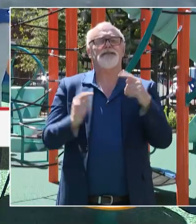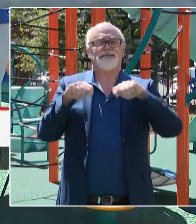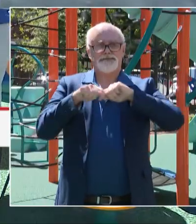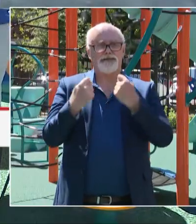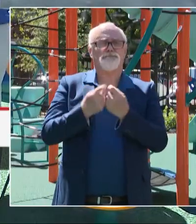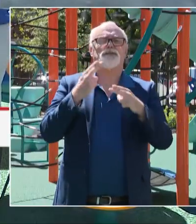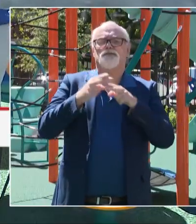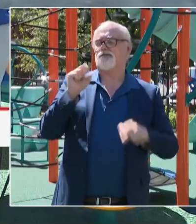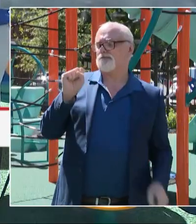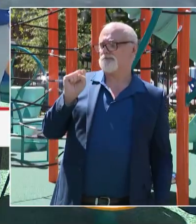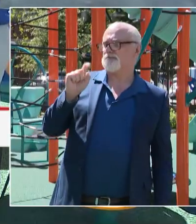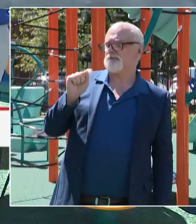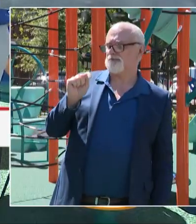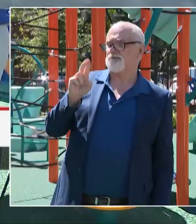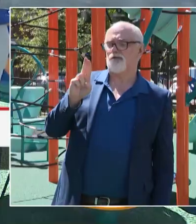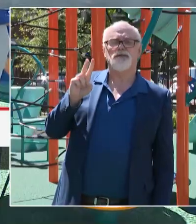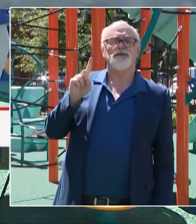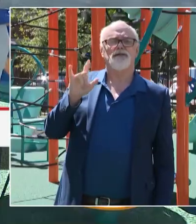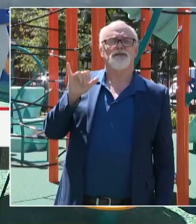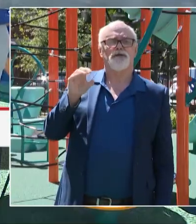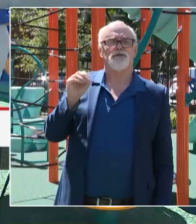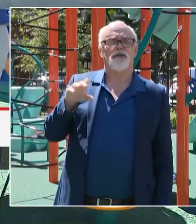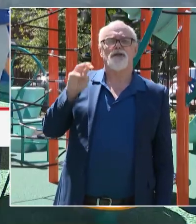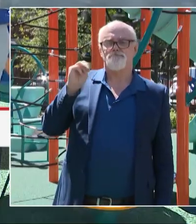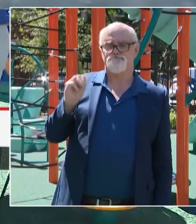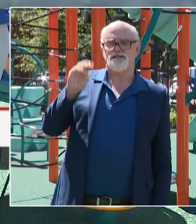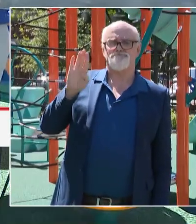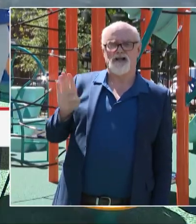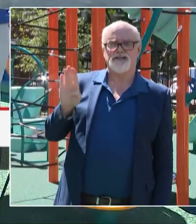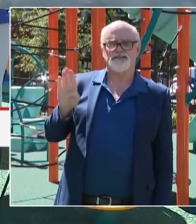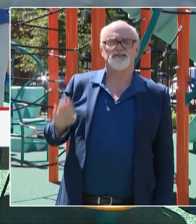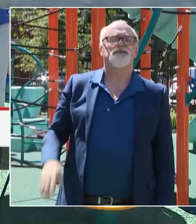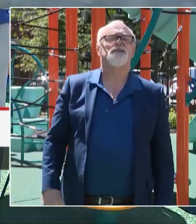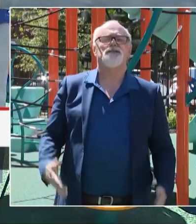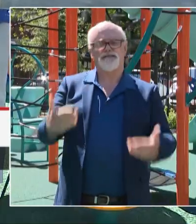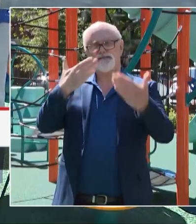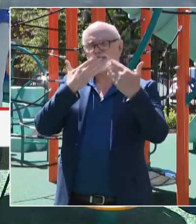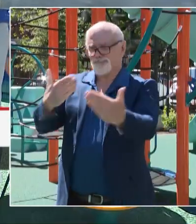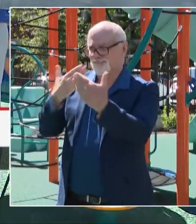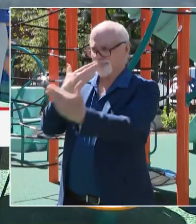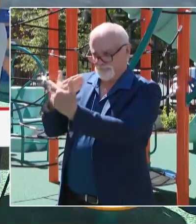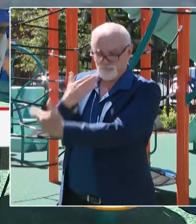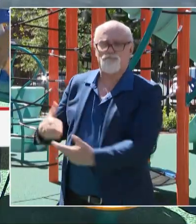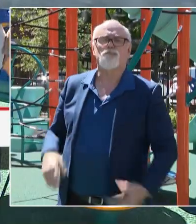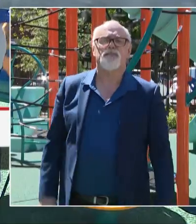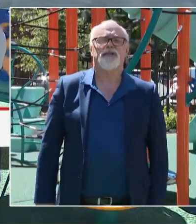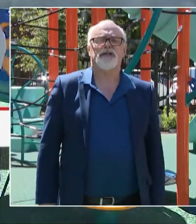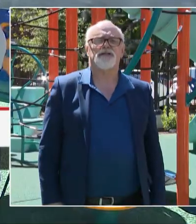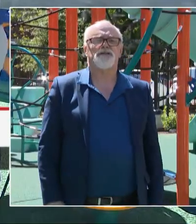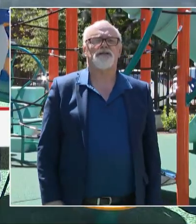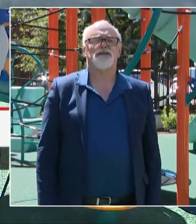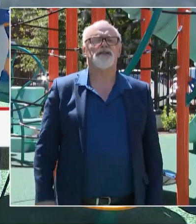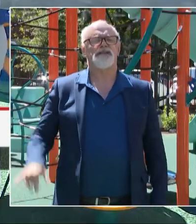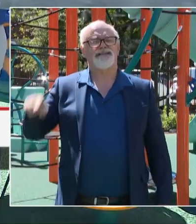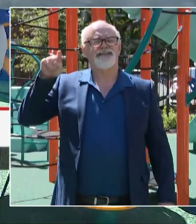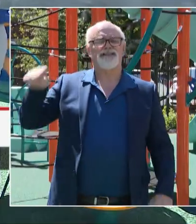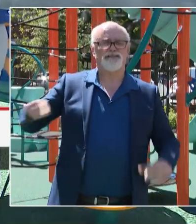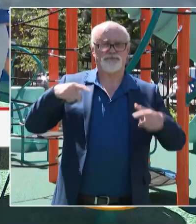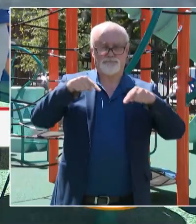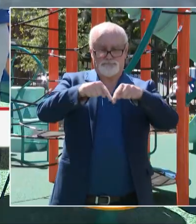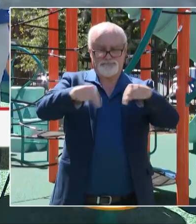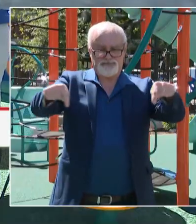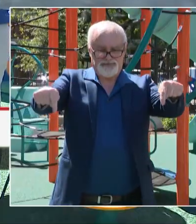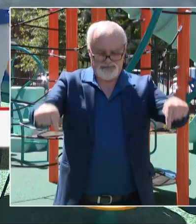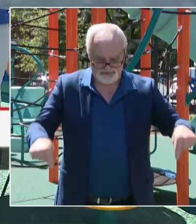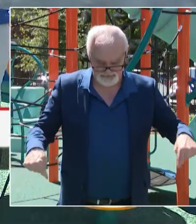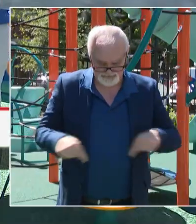Last but not least, as you've heard, this has not been the easiest site to do construction. We call it a postage stamp size